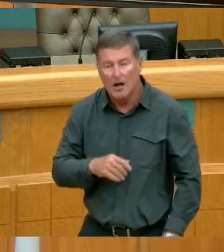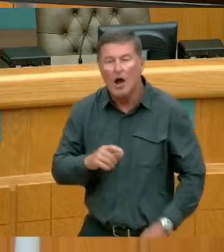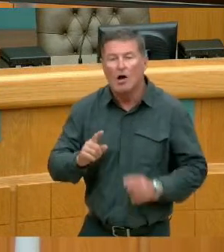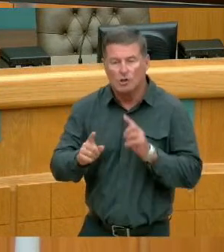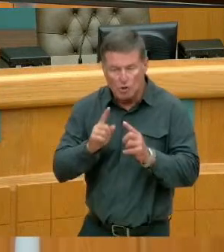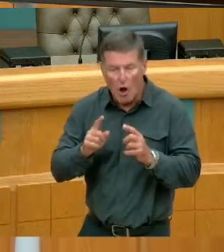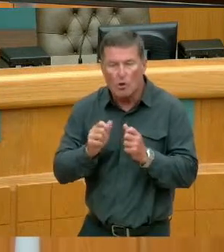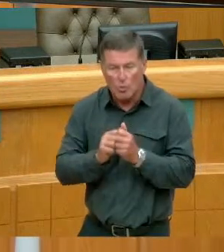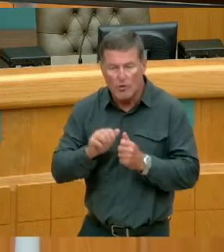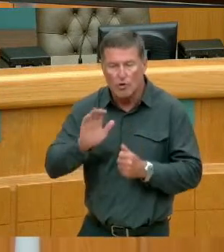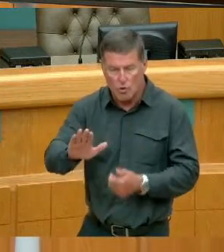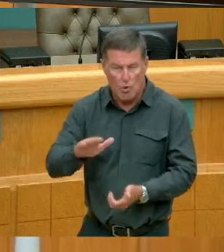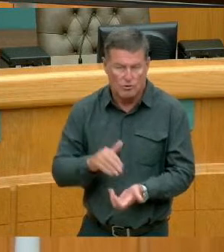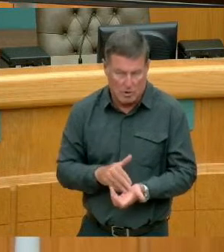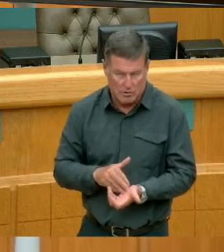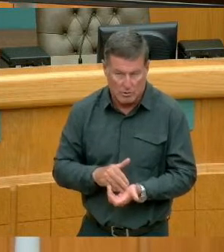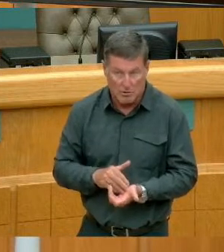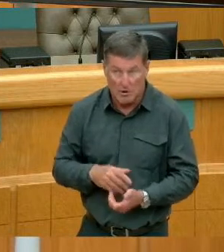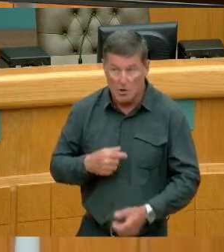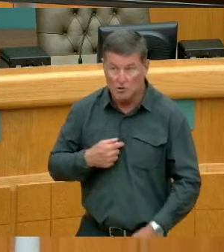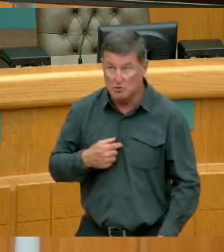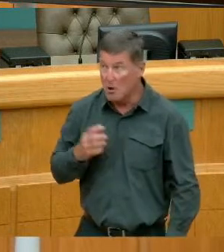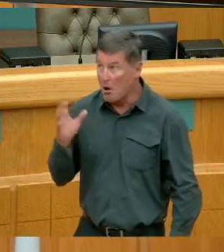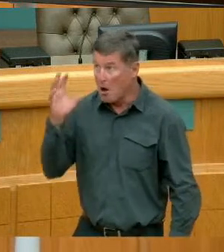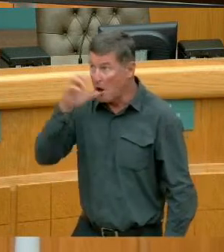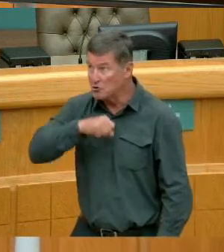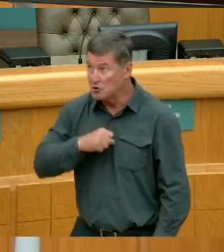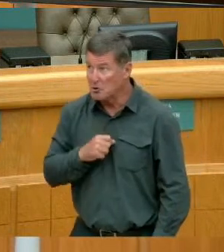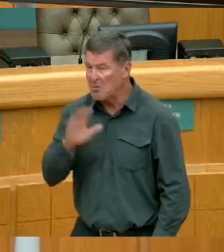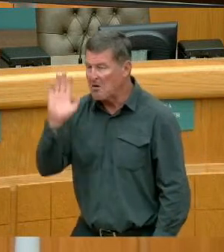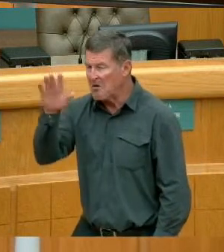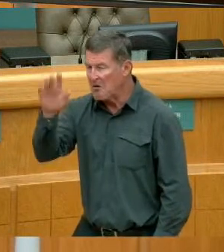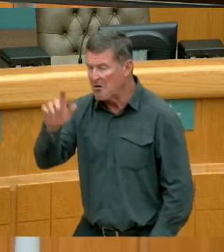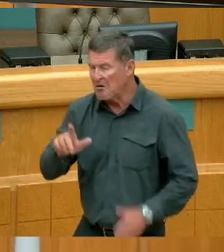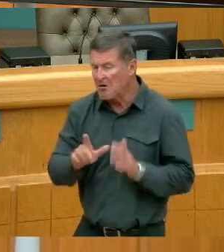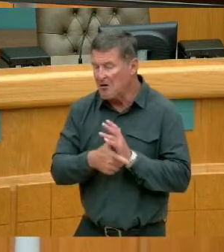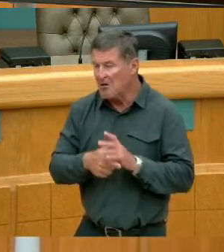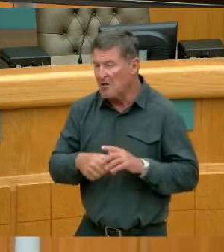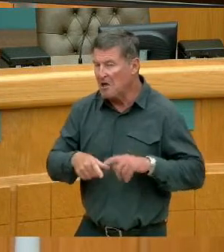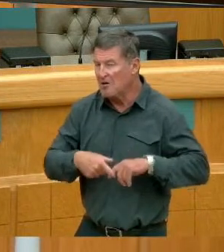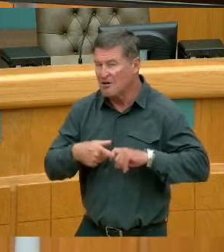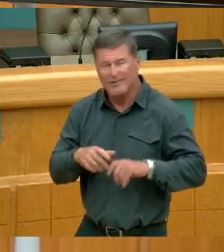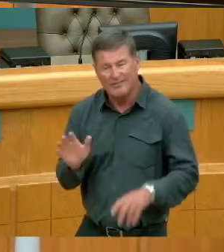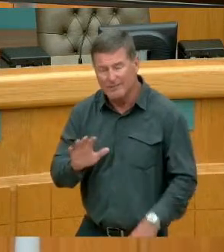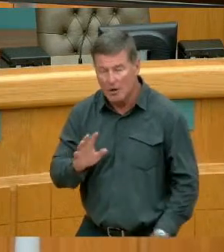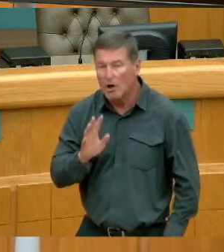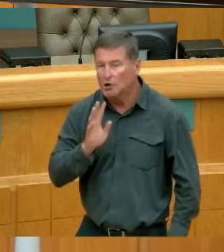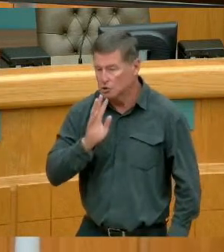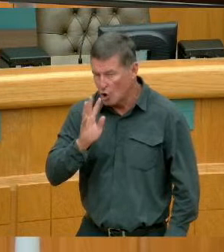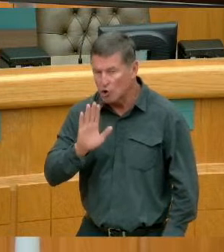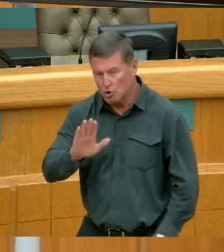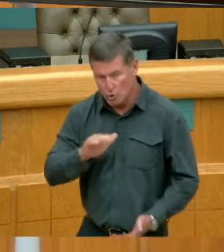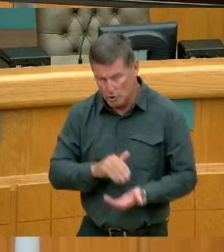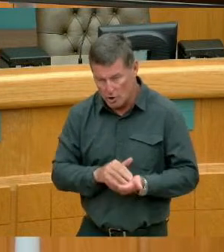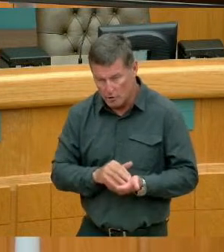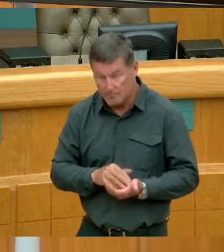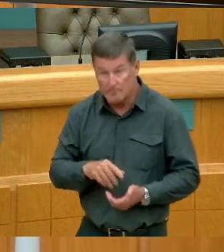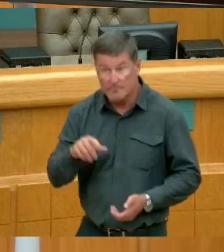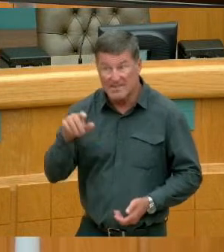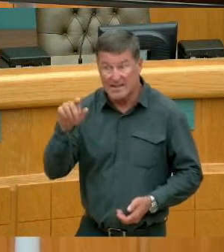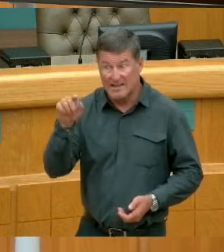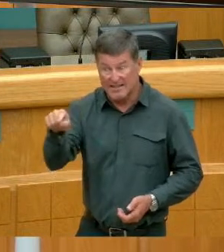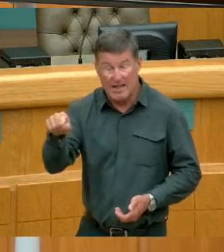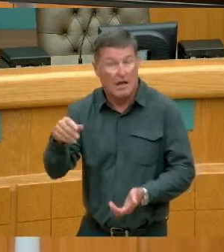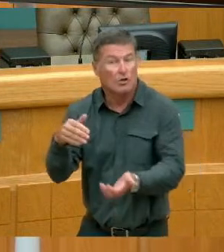your doctor. Don't make assumptions. Go ahead and have that conversation with your medical provider. He or she will give you